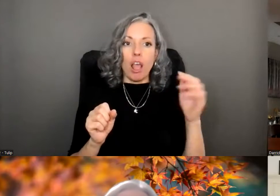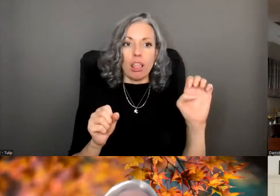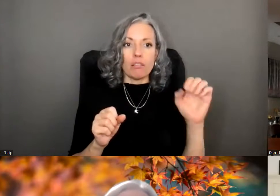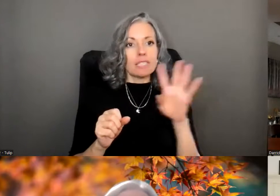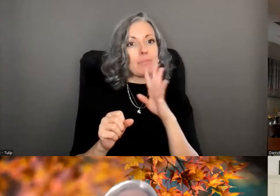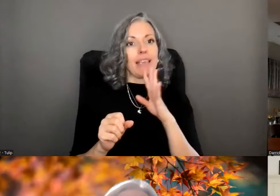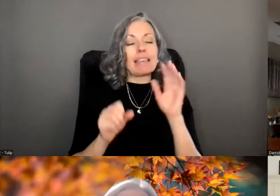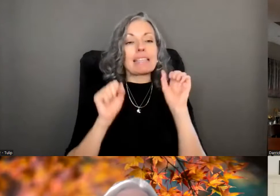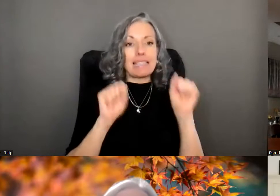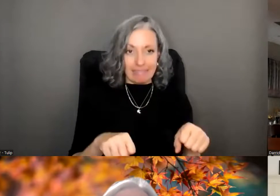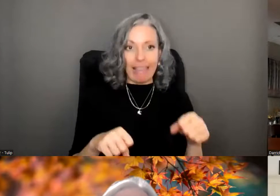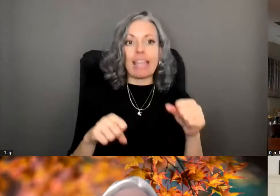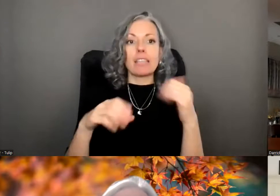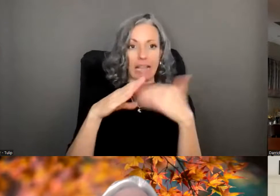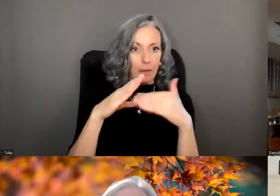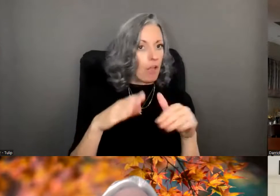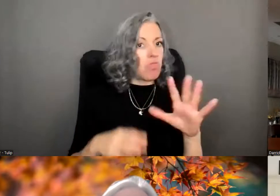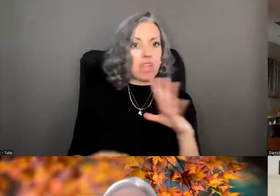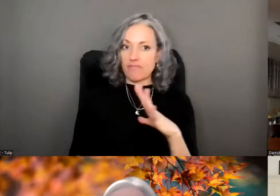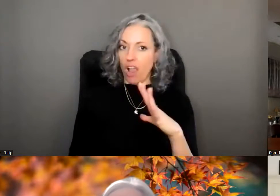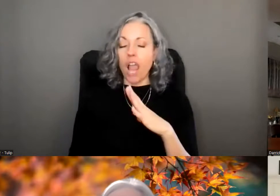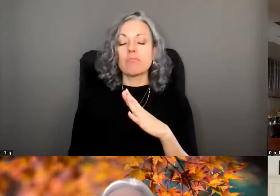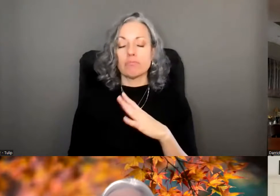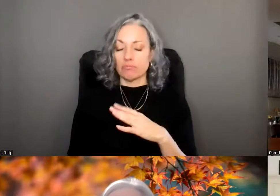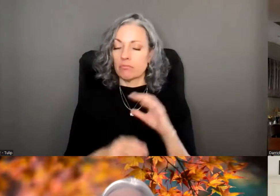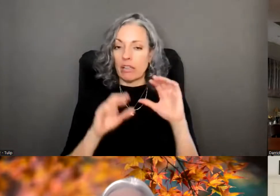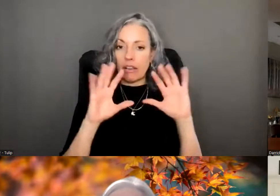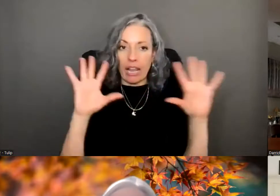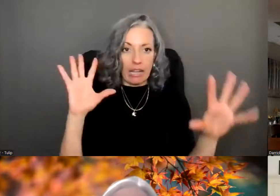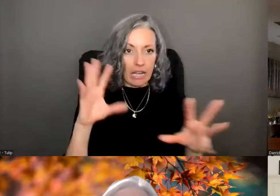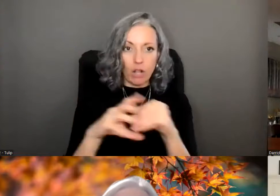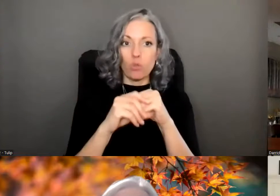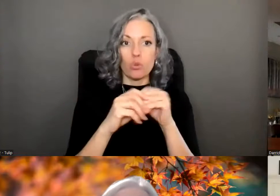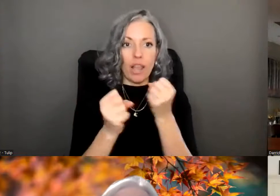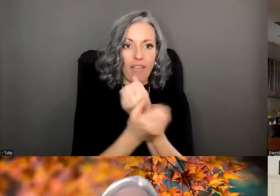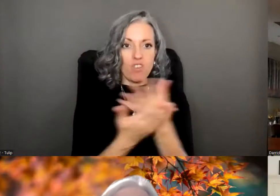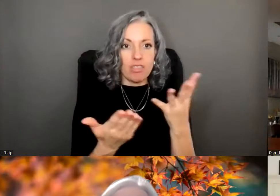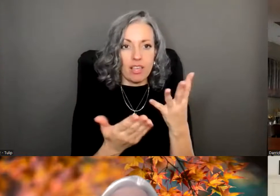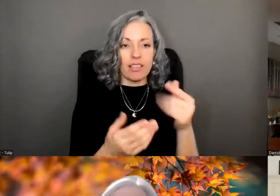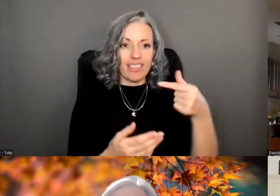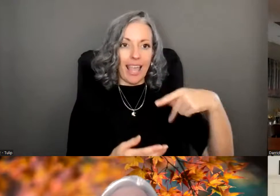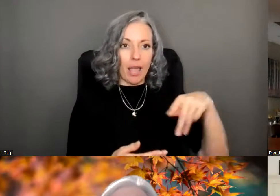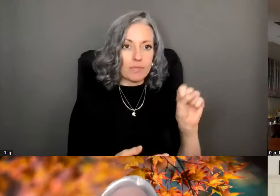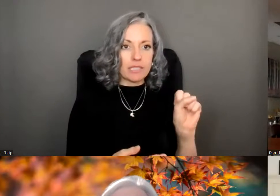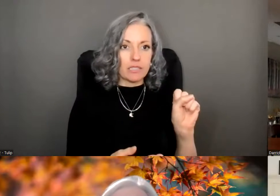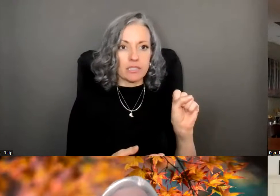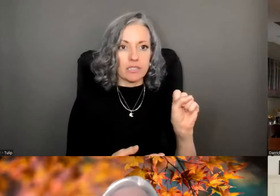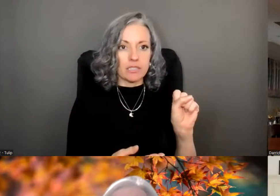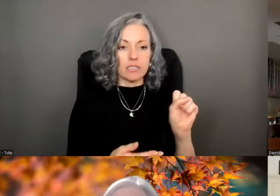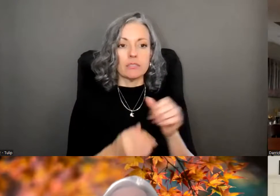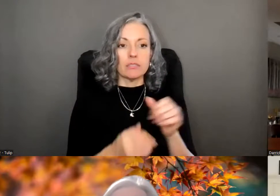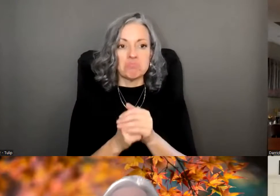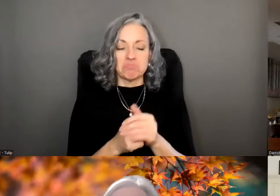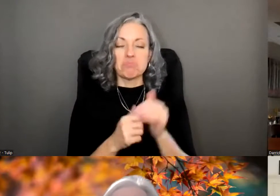went, but if you could email, then I could make sure we caught everything listed as the gaps and get the included. Thank you. Great, I will do